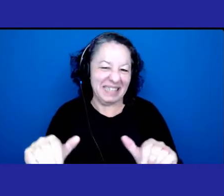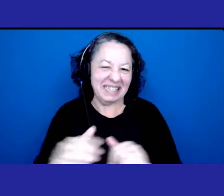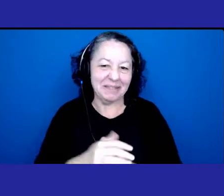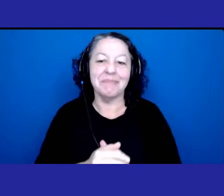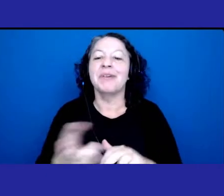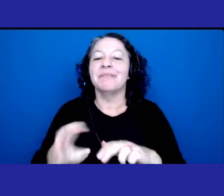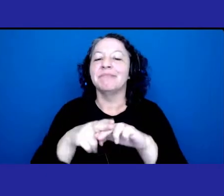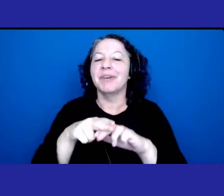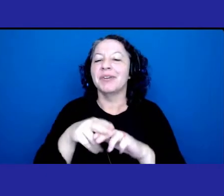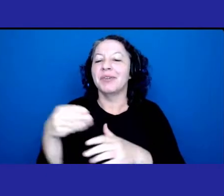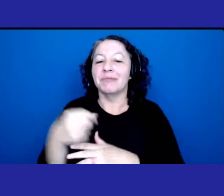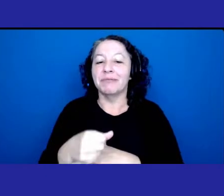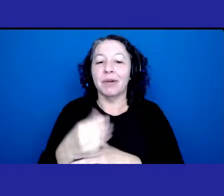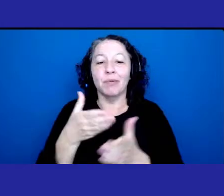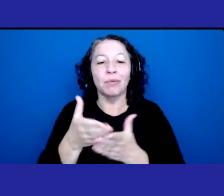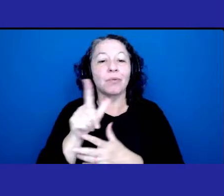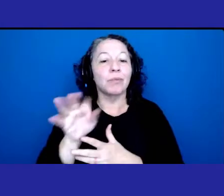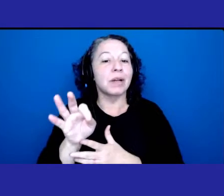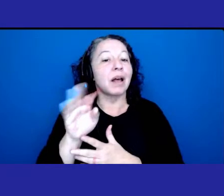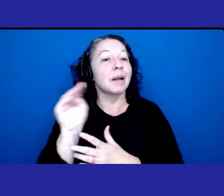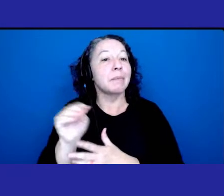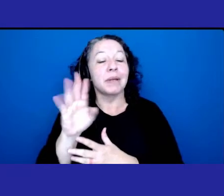by